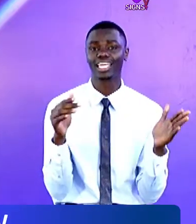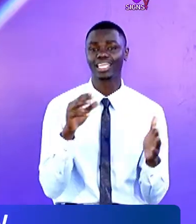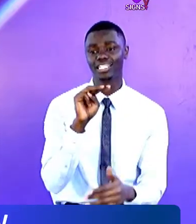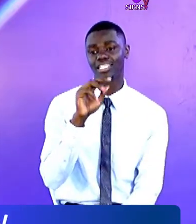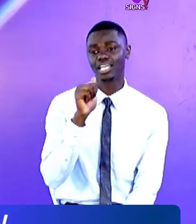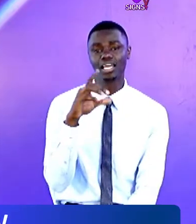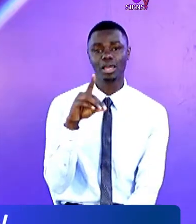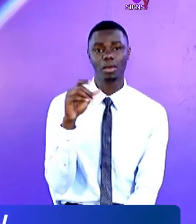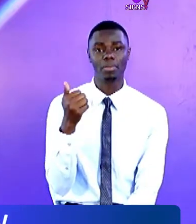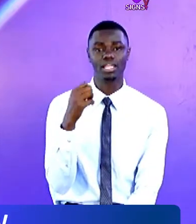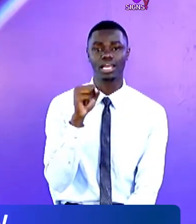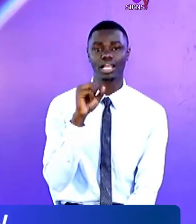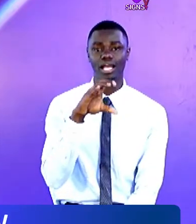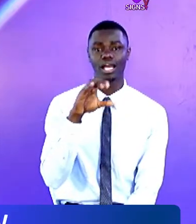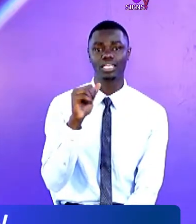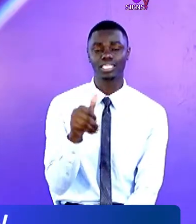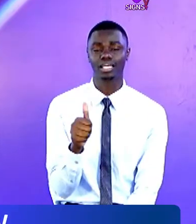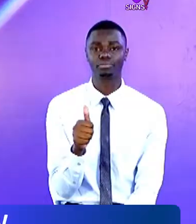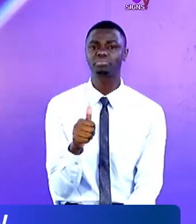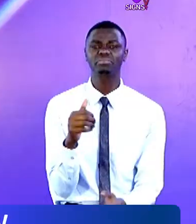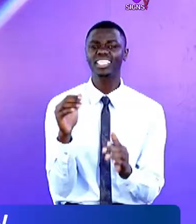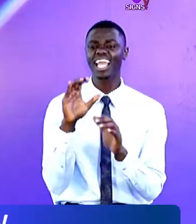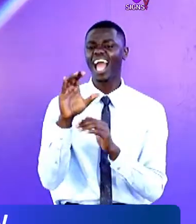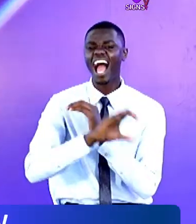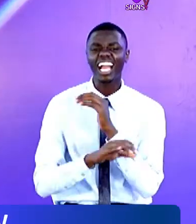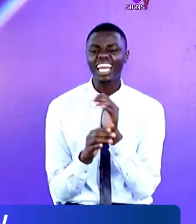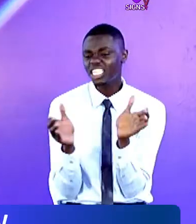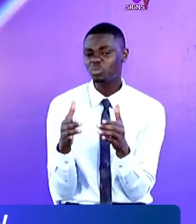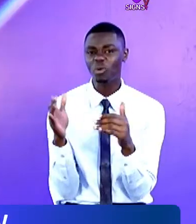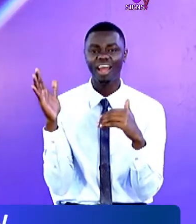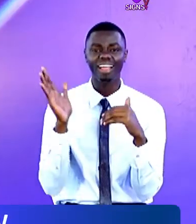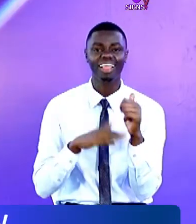a country that is smaller than Kiambu.